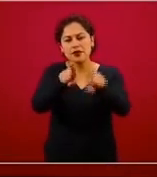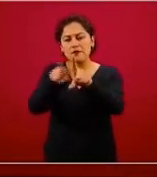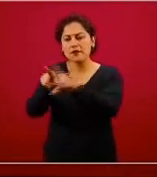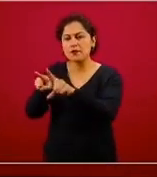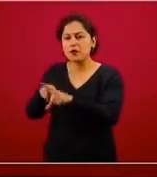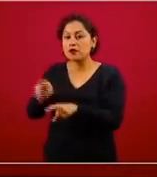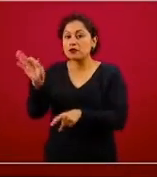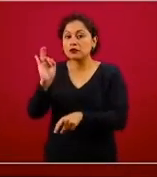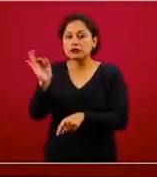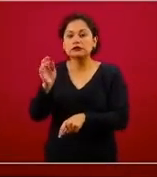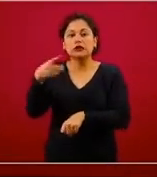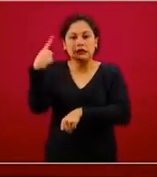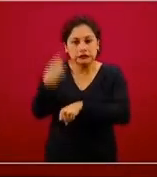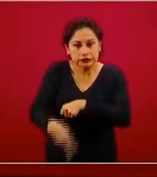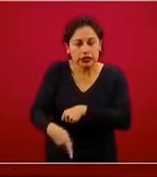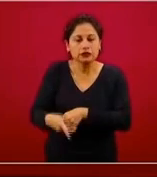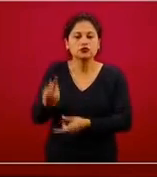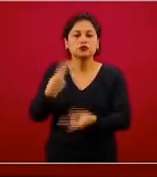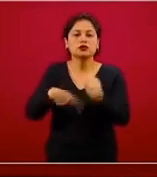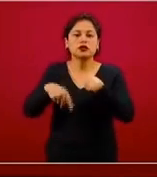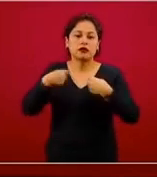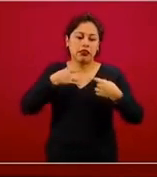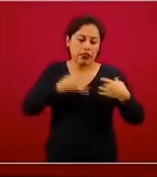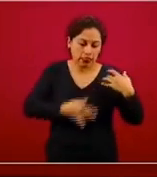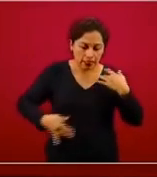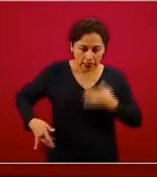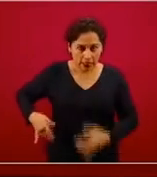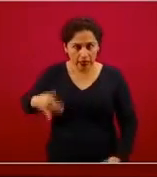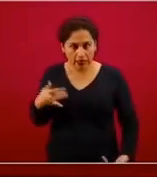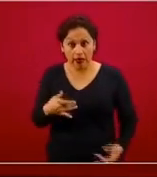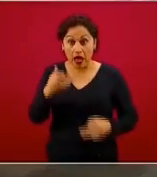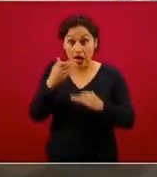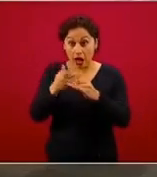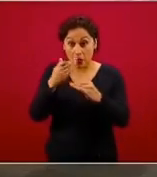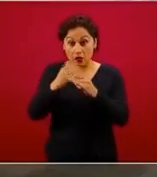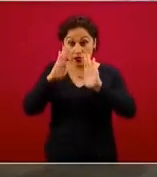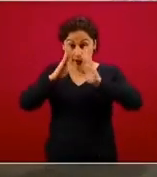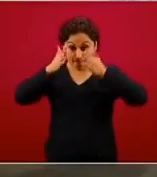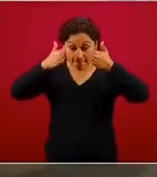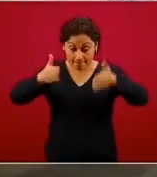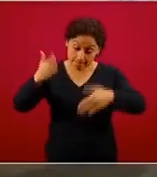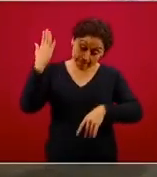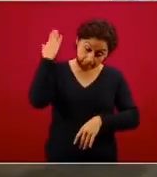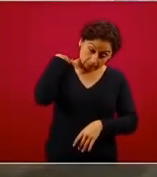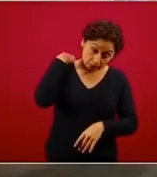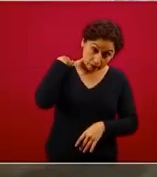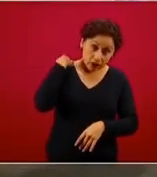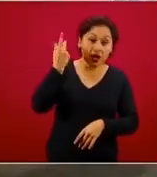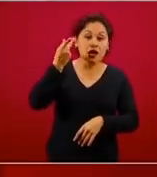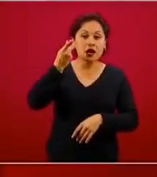kidney failure or other types of serious problems. This is a complexity, it's not just the lungs.